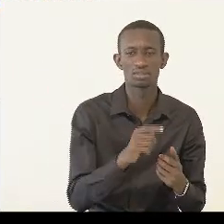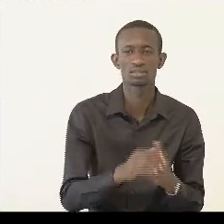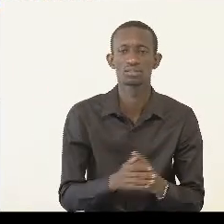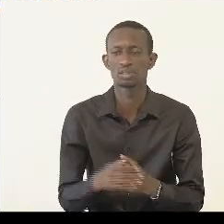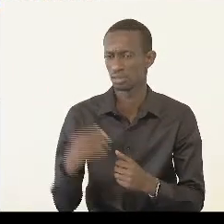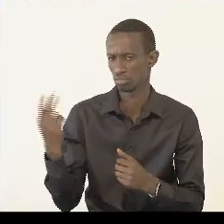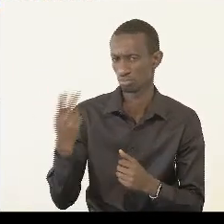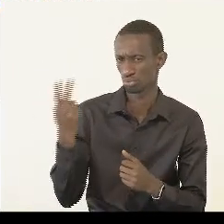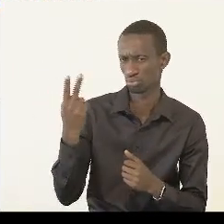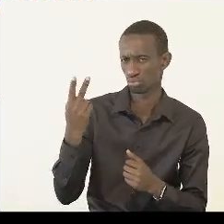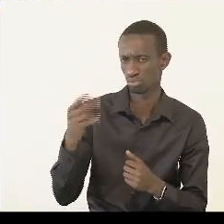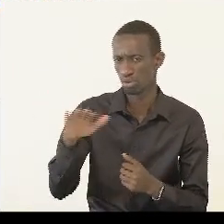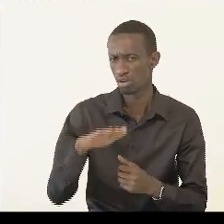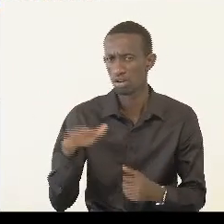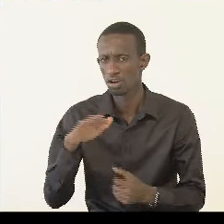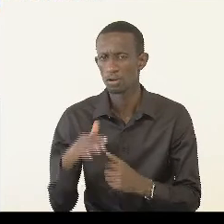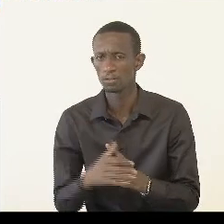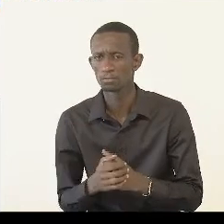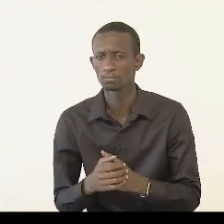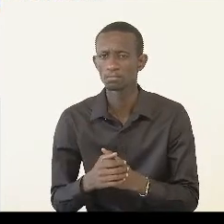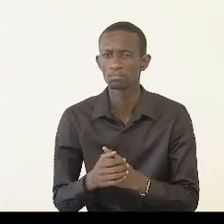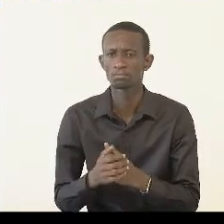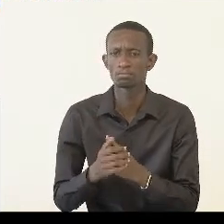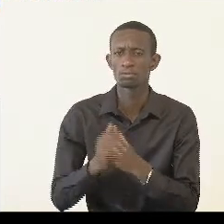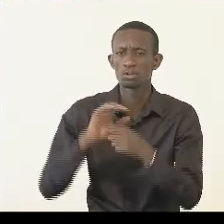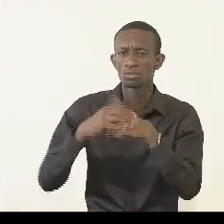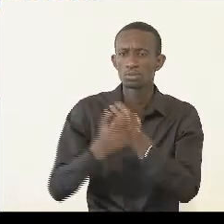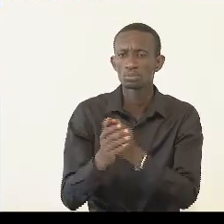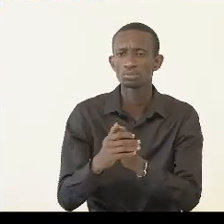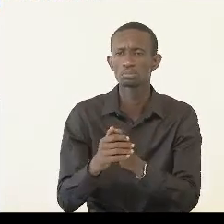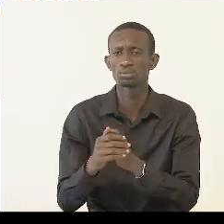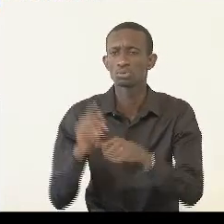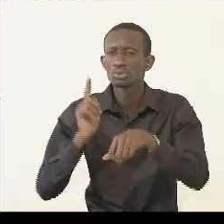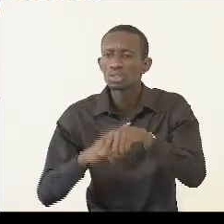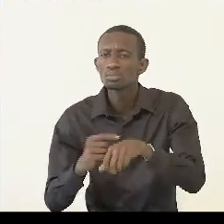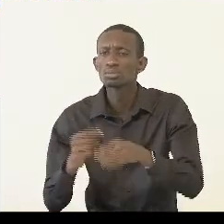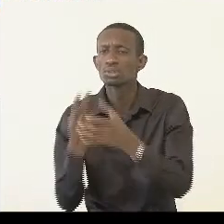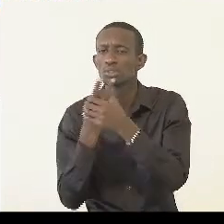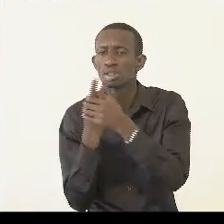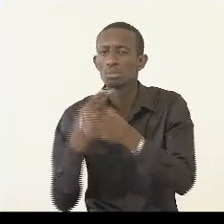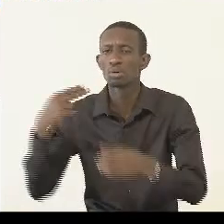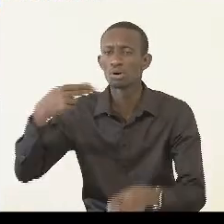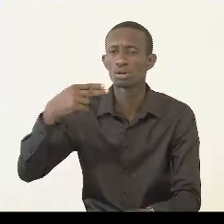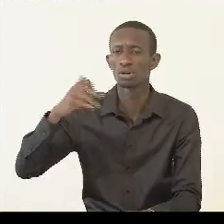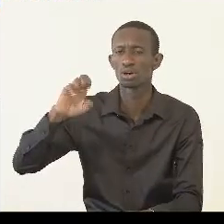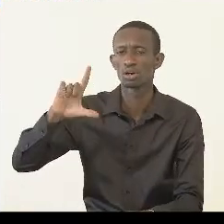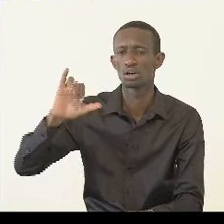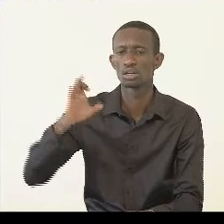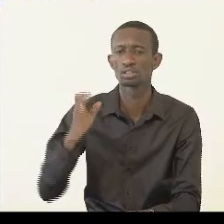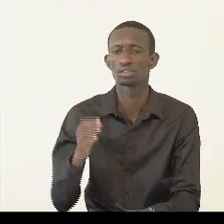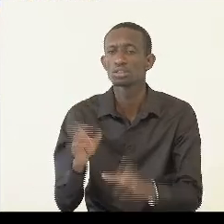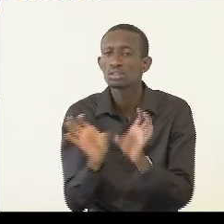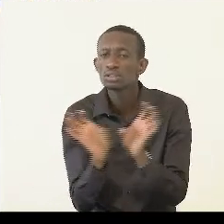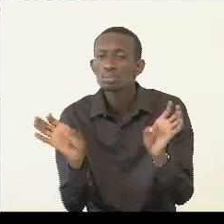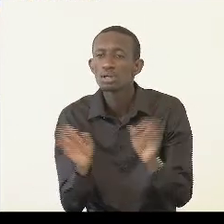Two areas formed when the double helix separates during DNA replication, a 5-carbon sugar, an enzyme that opens